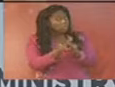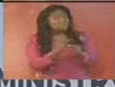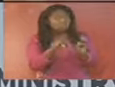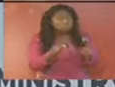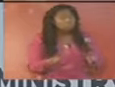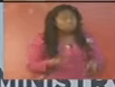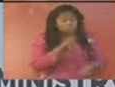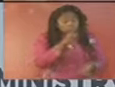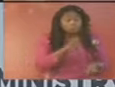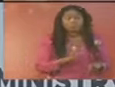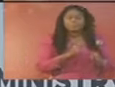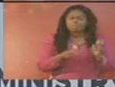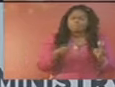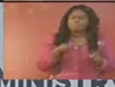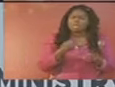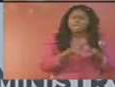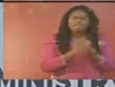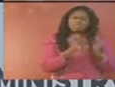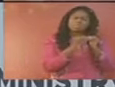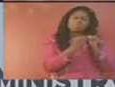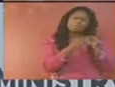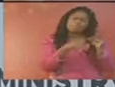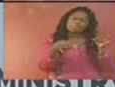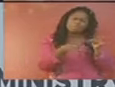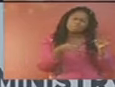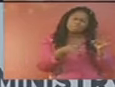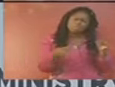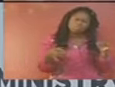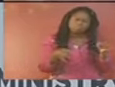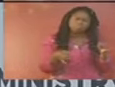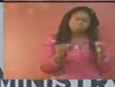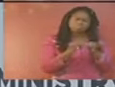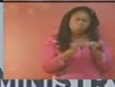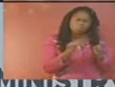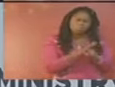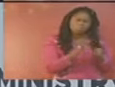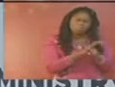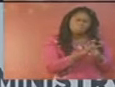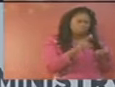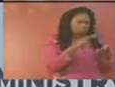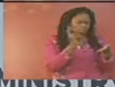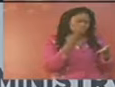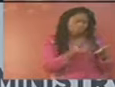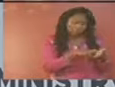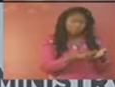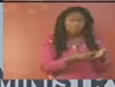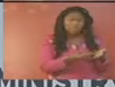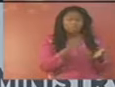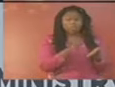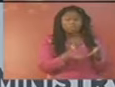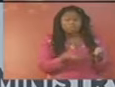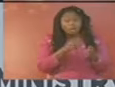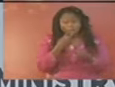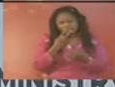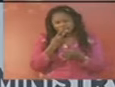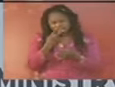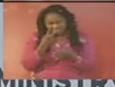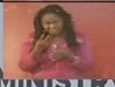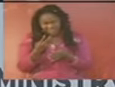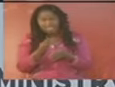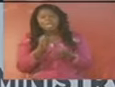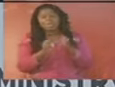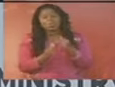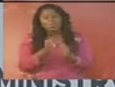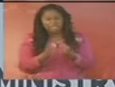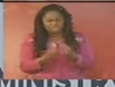of the report that I'm getting to give me ideas of exactly what they have seen and in which particular areas, if there's